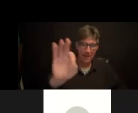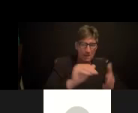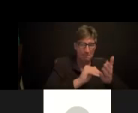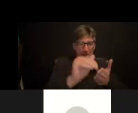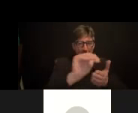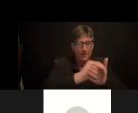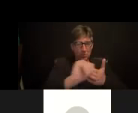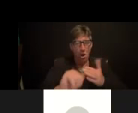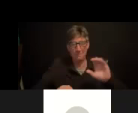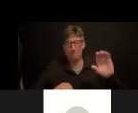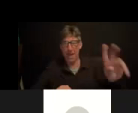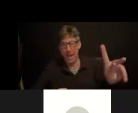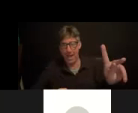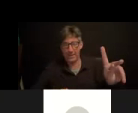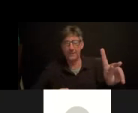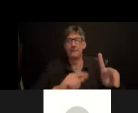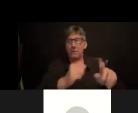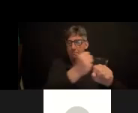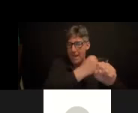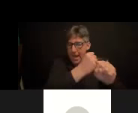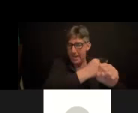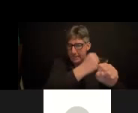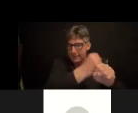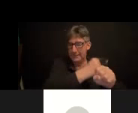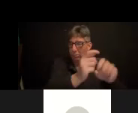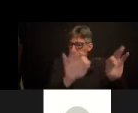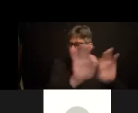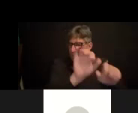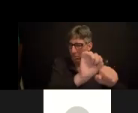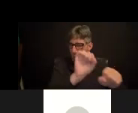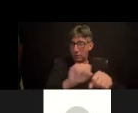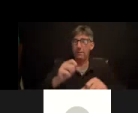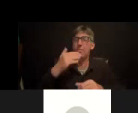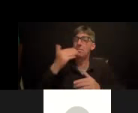to the CARES 2 funding, to help ensure that we are doing critical work.